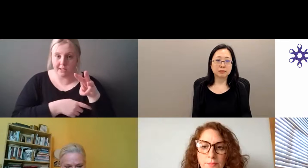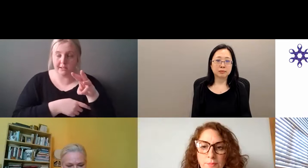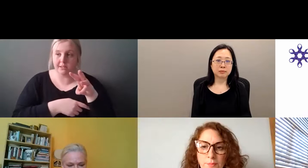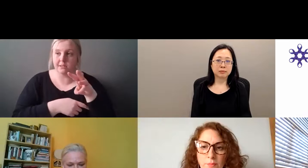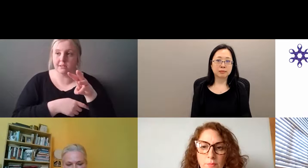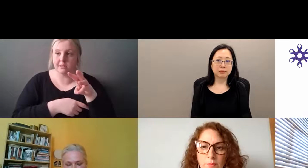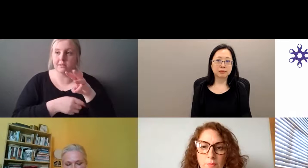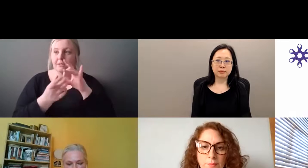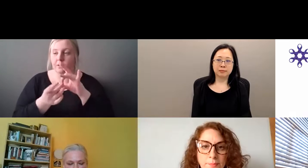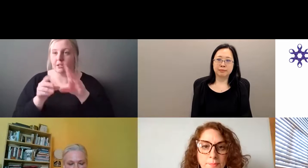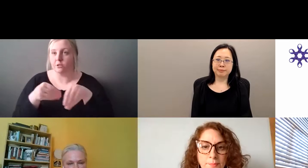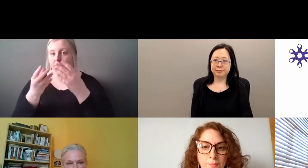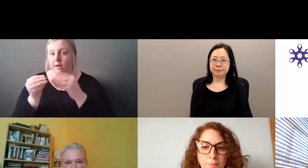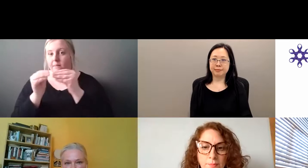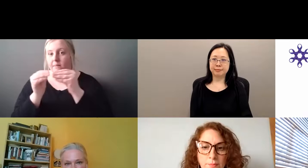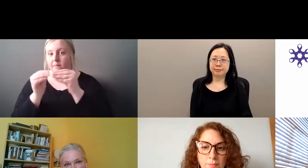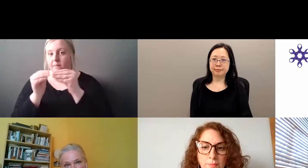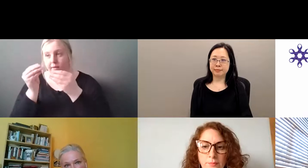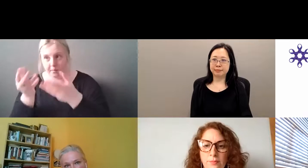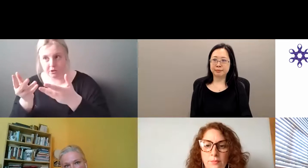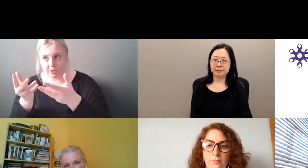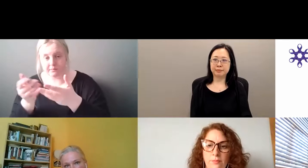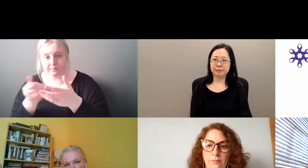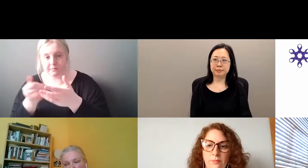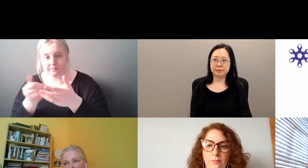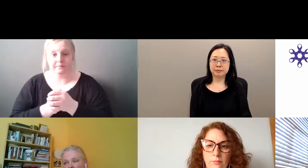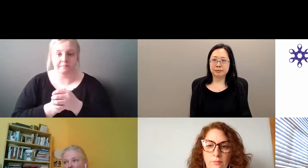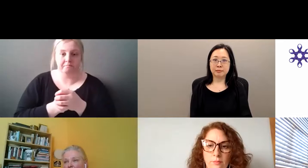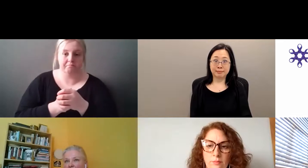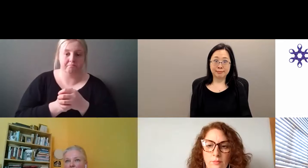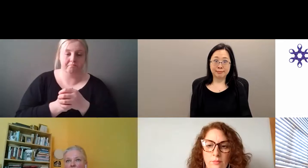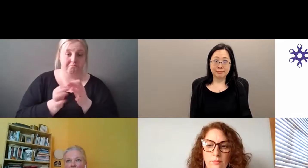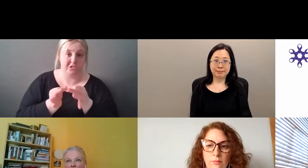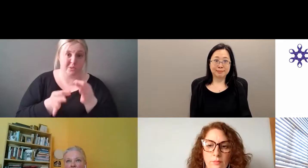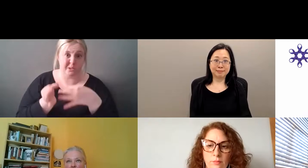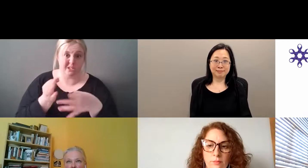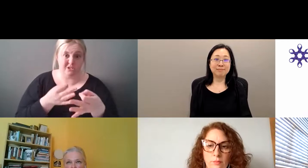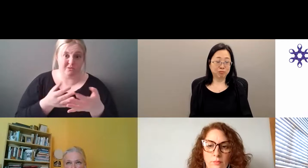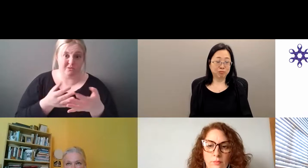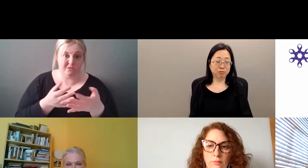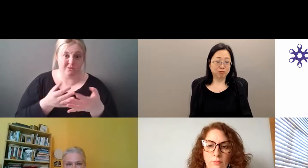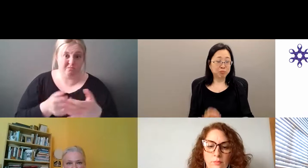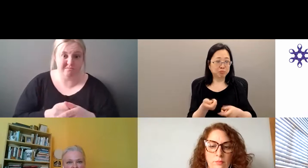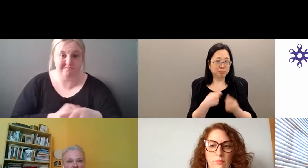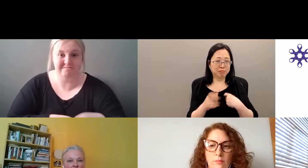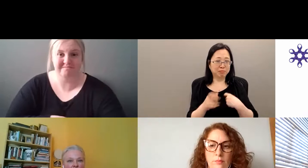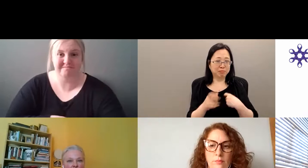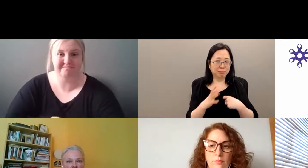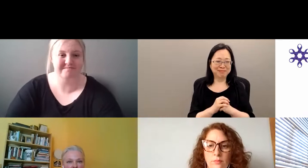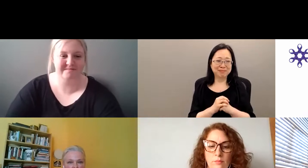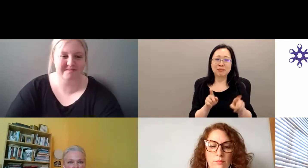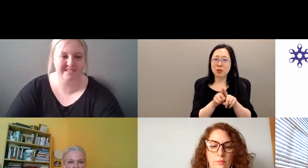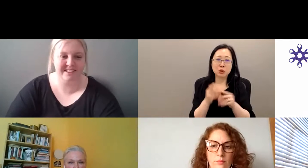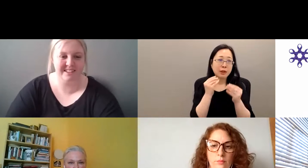the website with regard to providing information as it comes in. And also information with